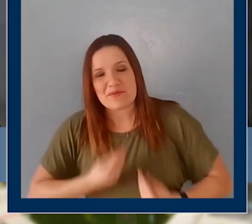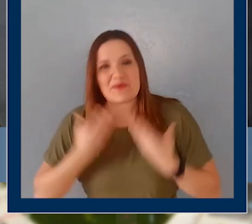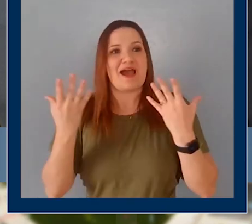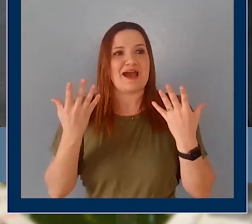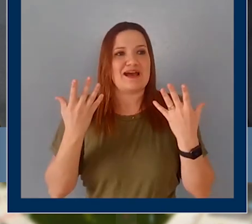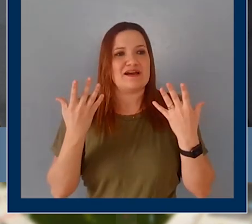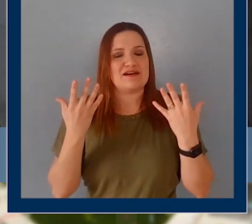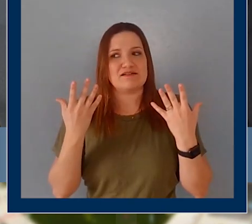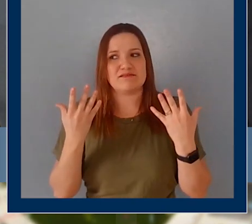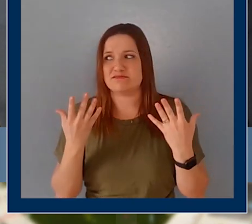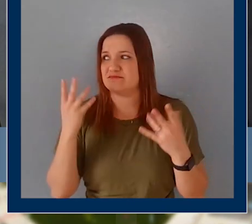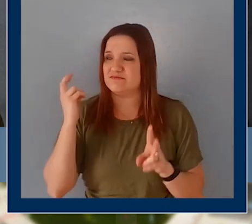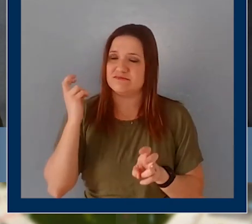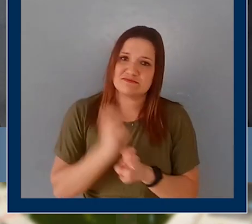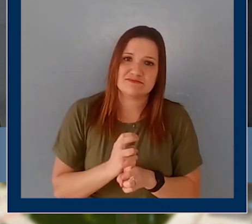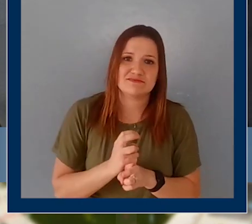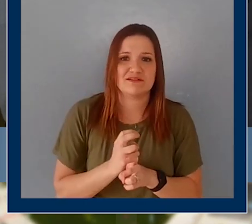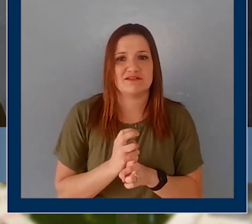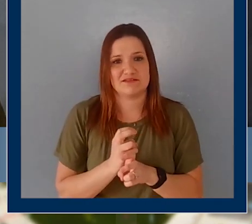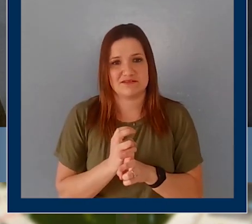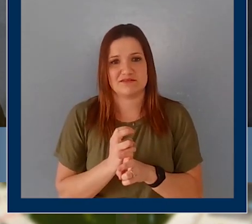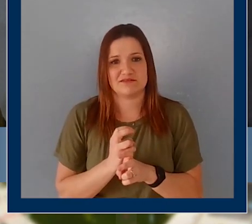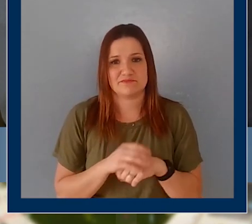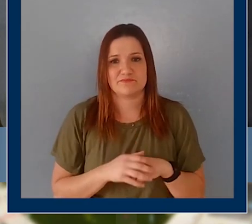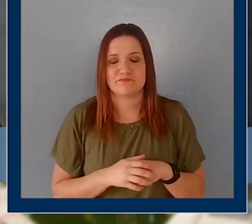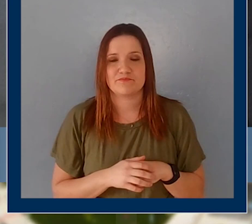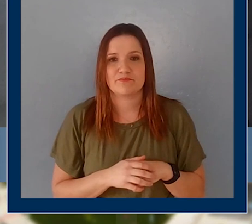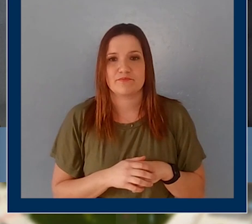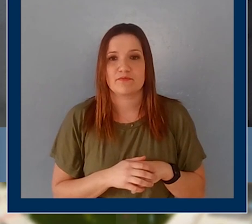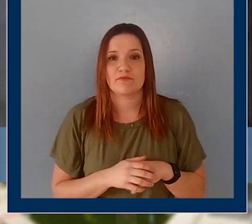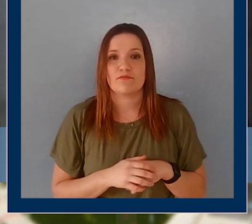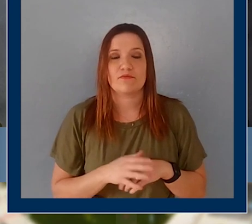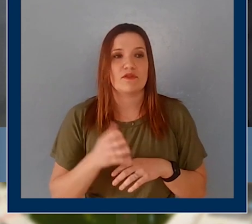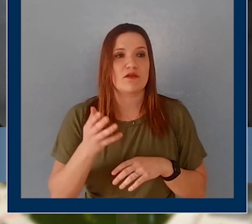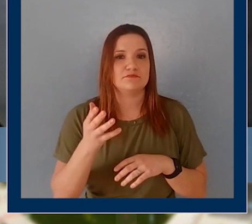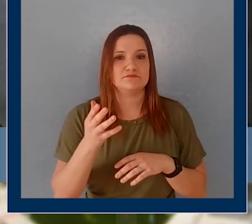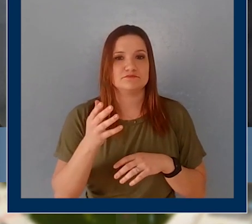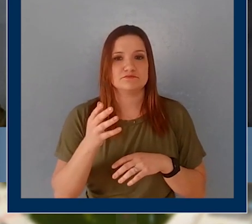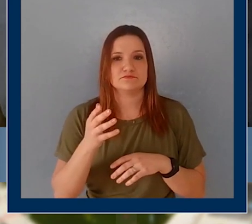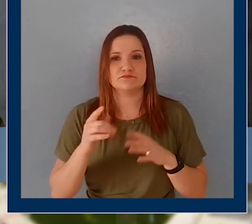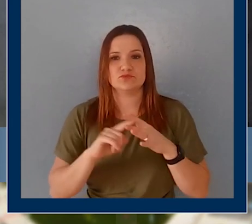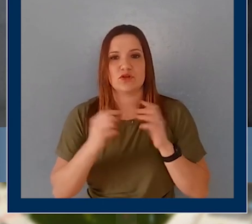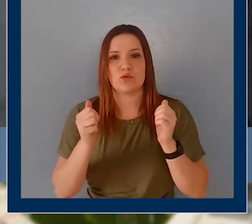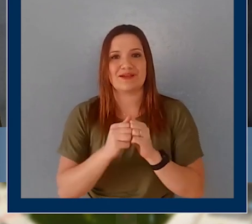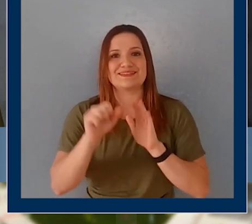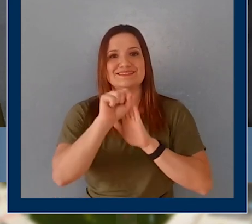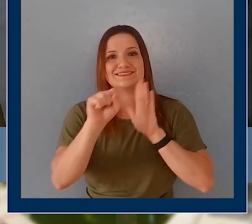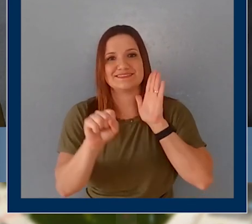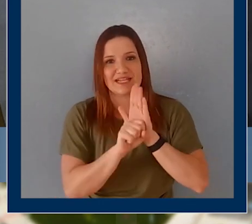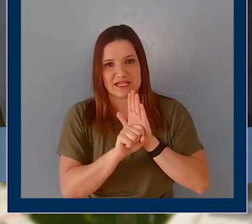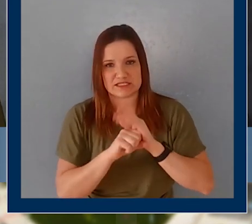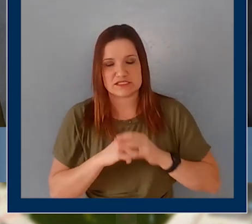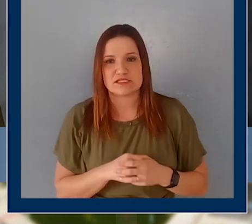today is exponentially larger than it was when we last met, because it's really